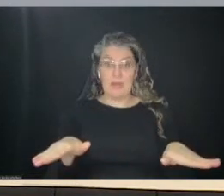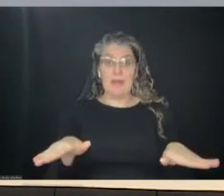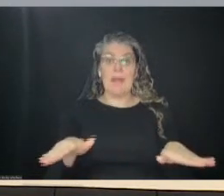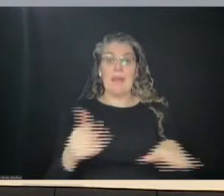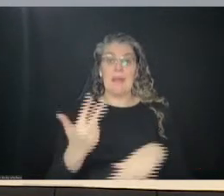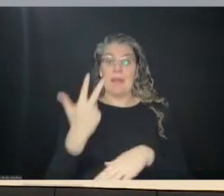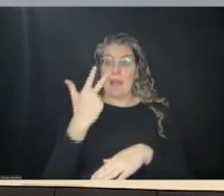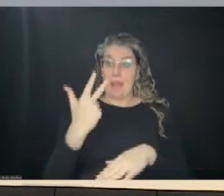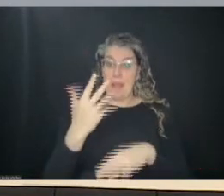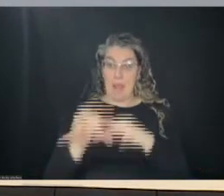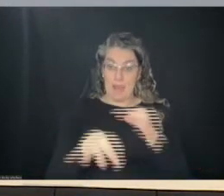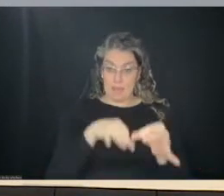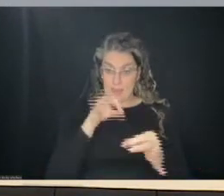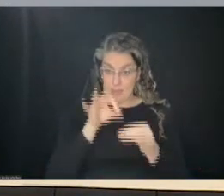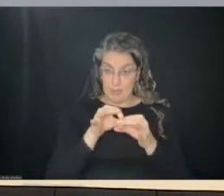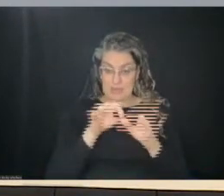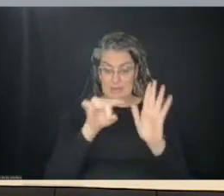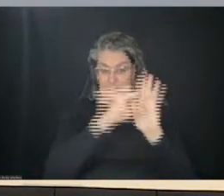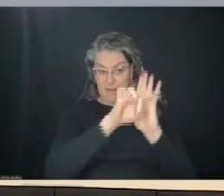have been completed.